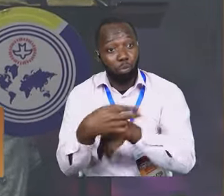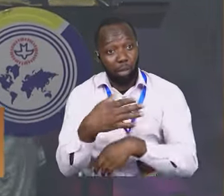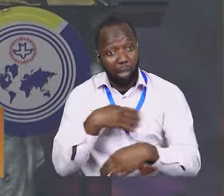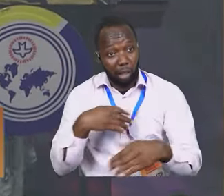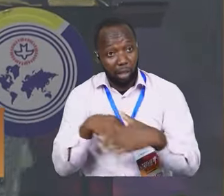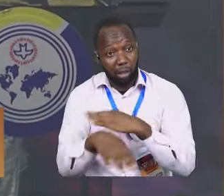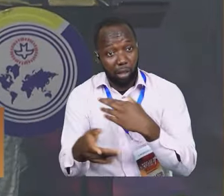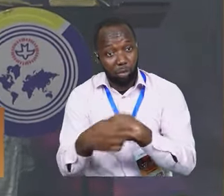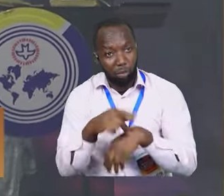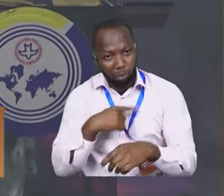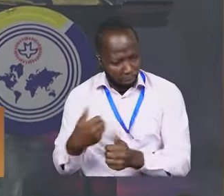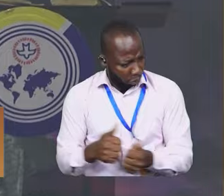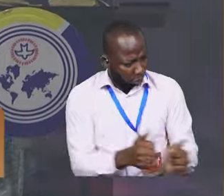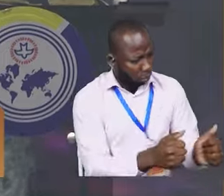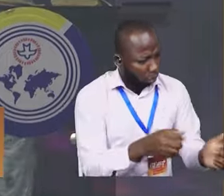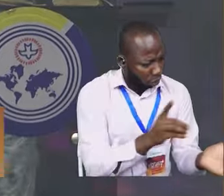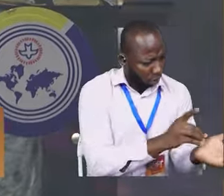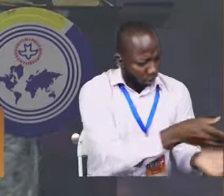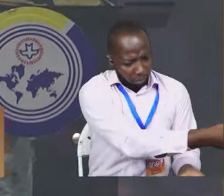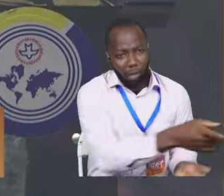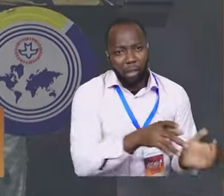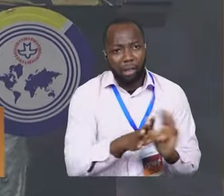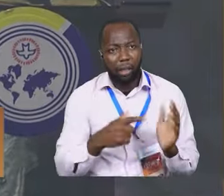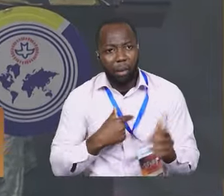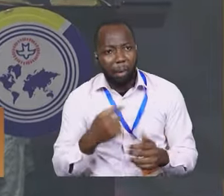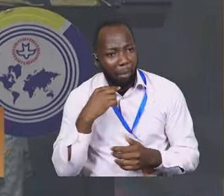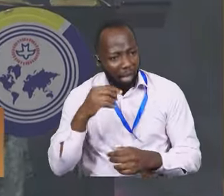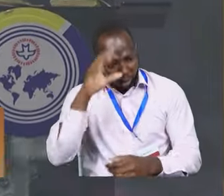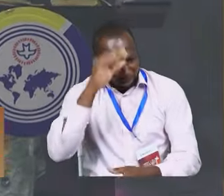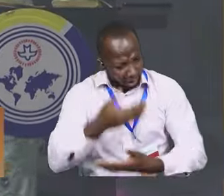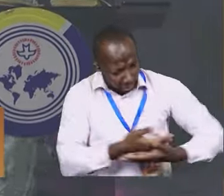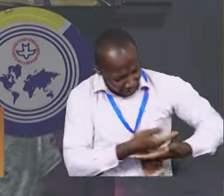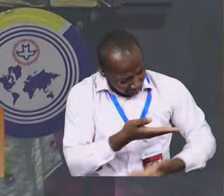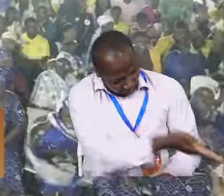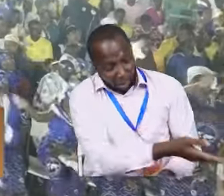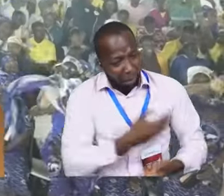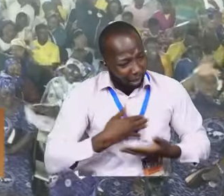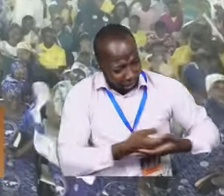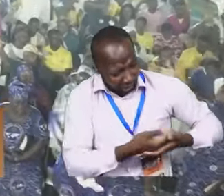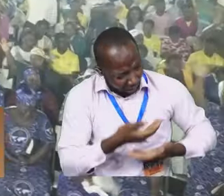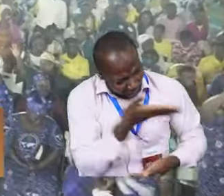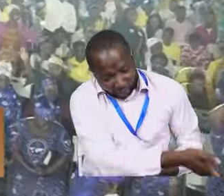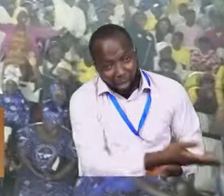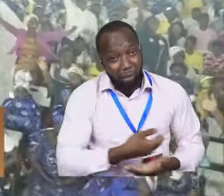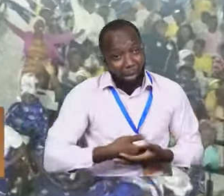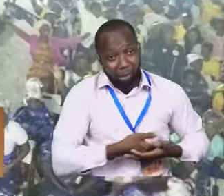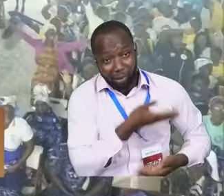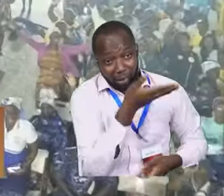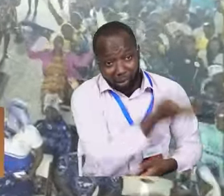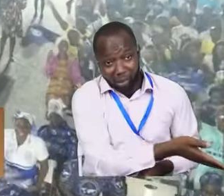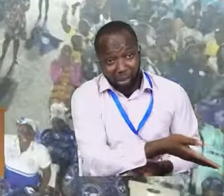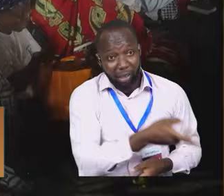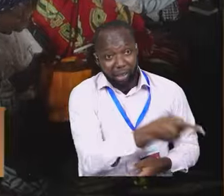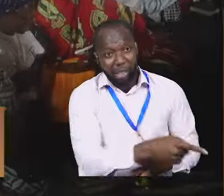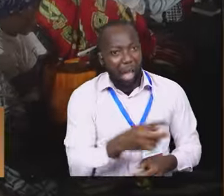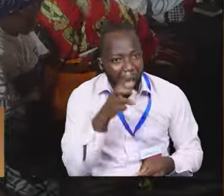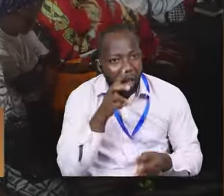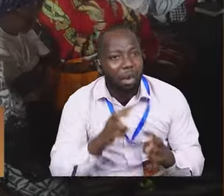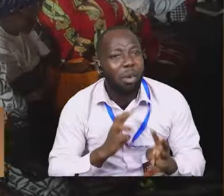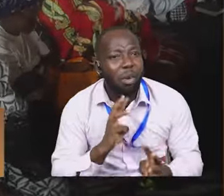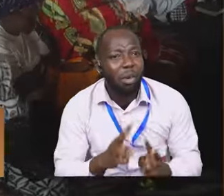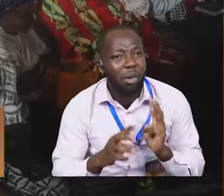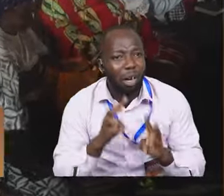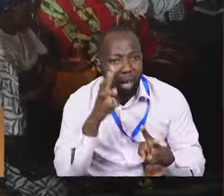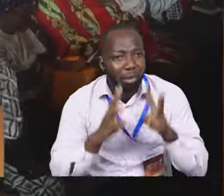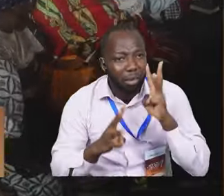room. And I followed him. That is my child. That is my son. He was the